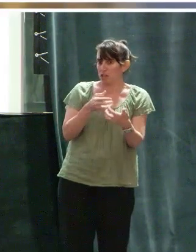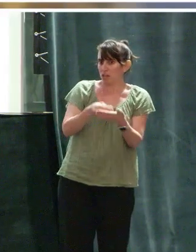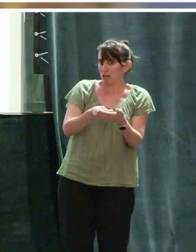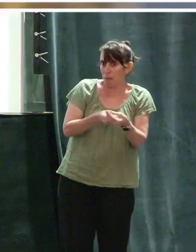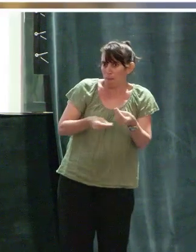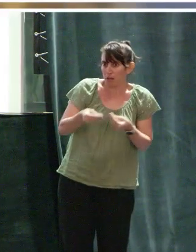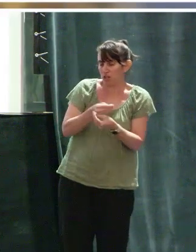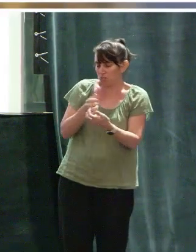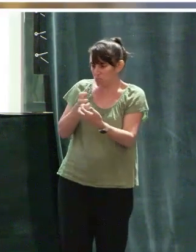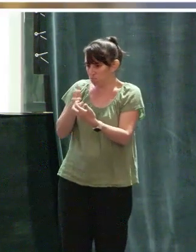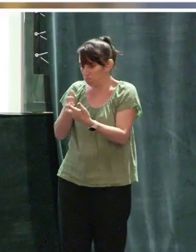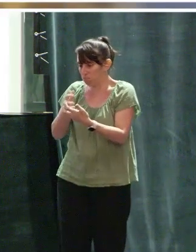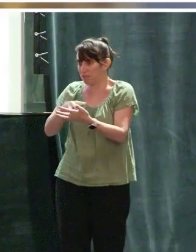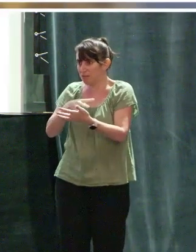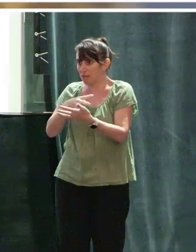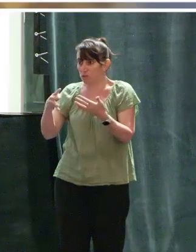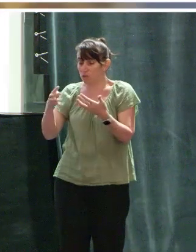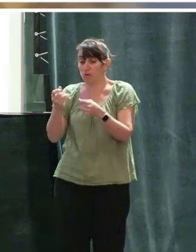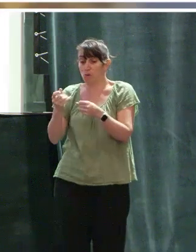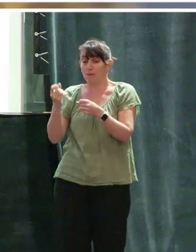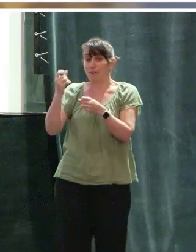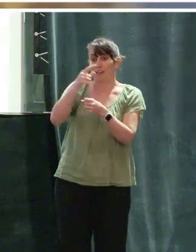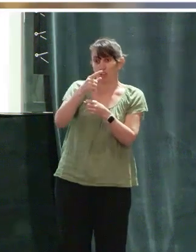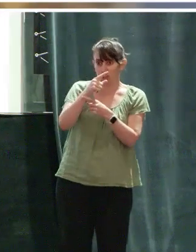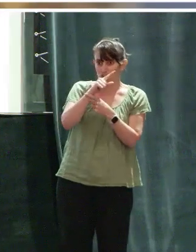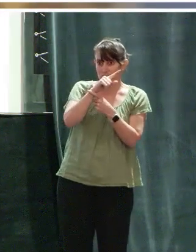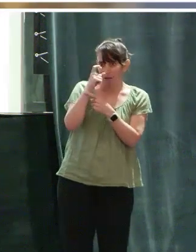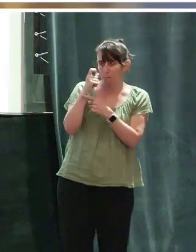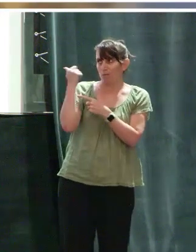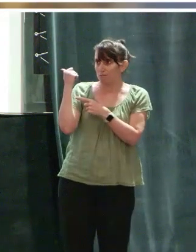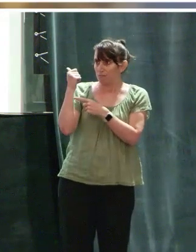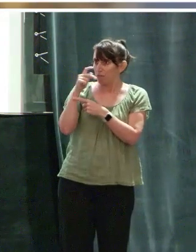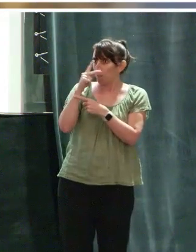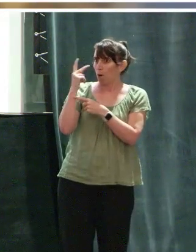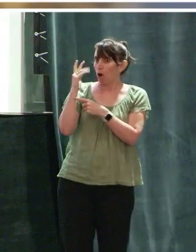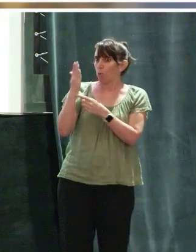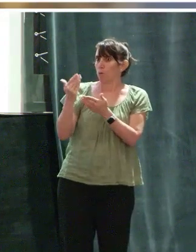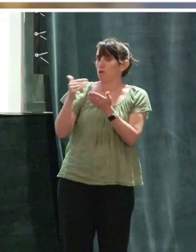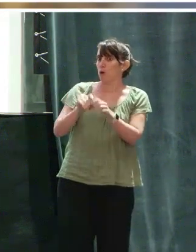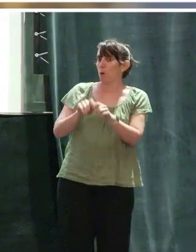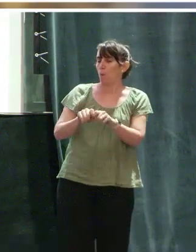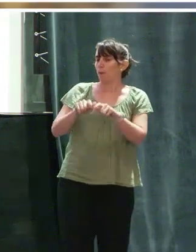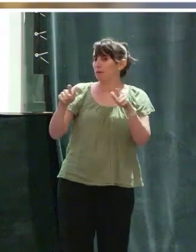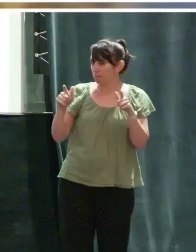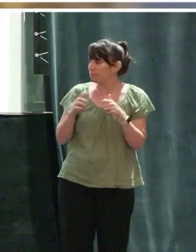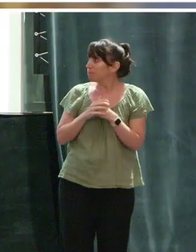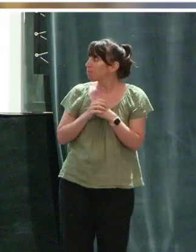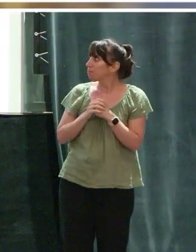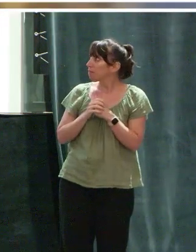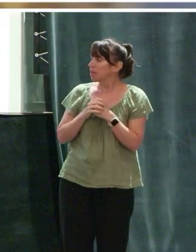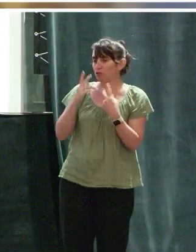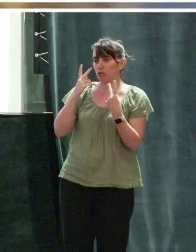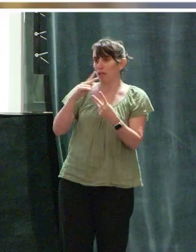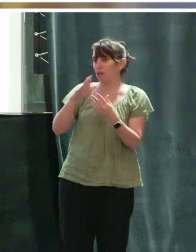so by summer of next year, the park will be reopened and hopefully we can all gather there and celebrate, I think, the work that's been done to get